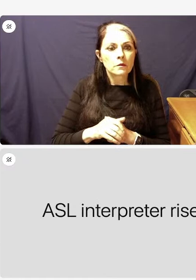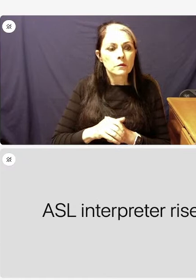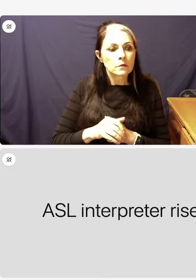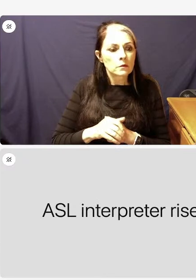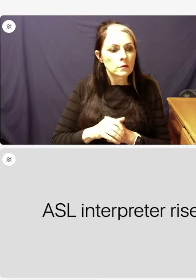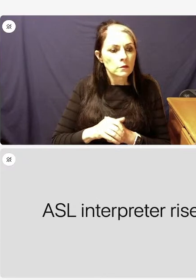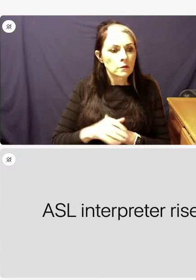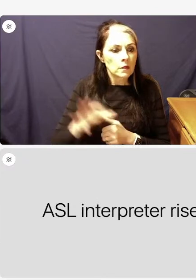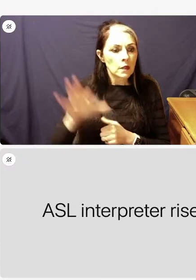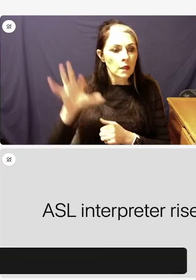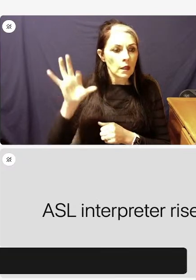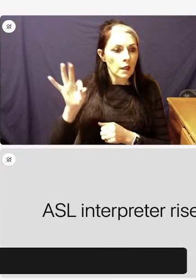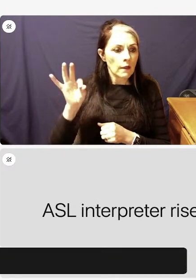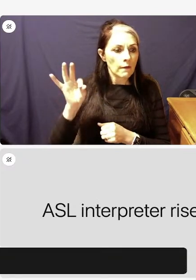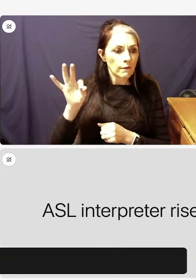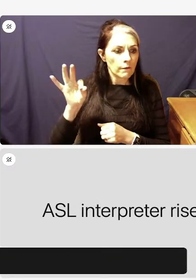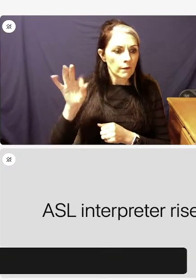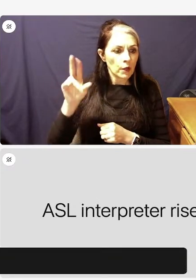mr fuentes